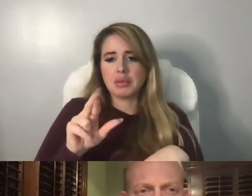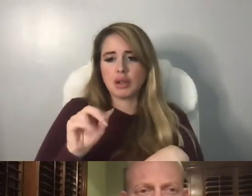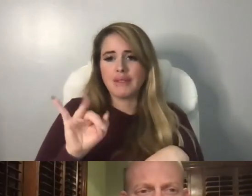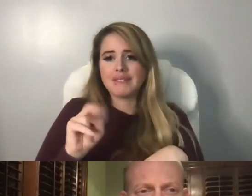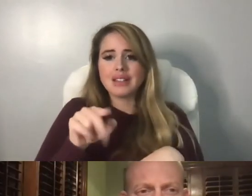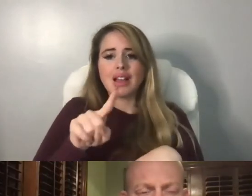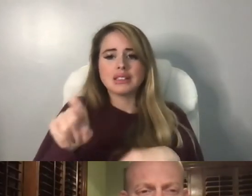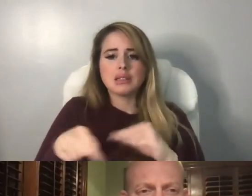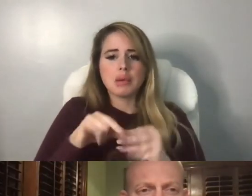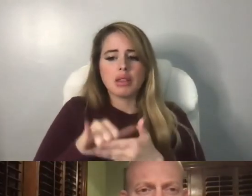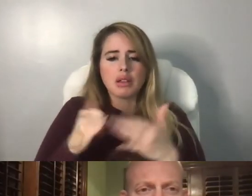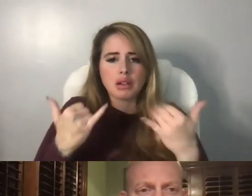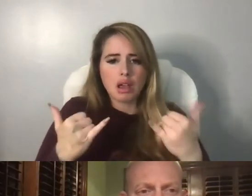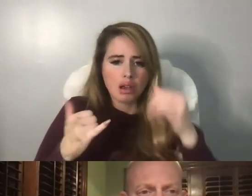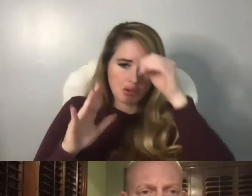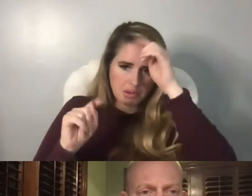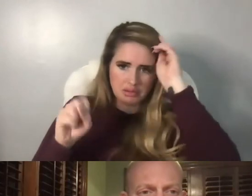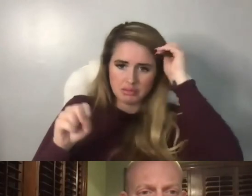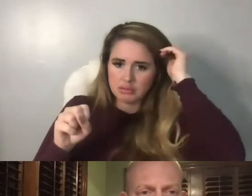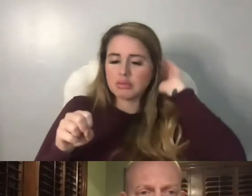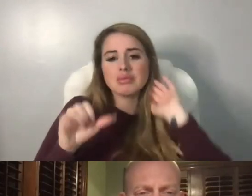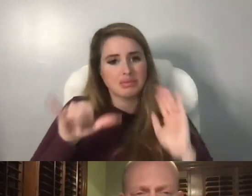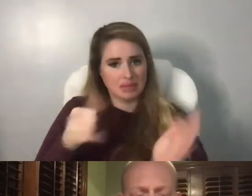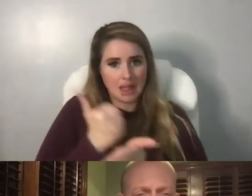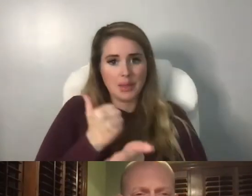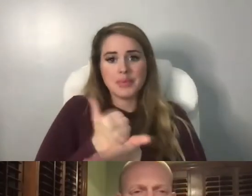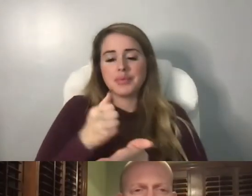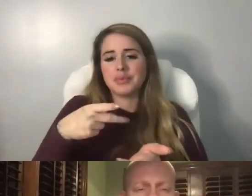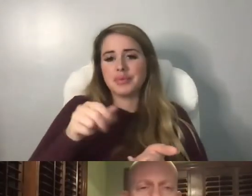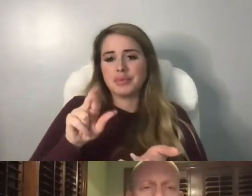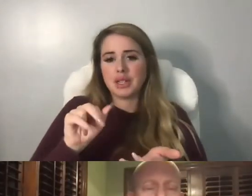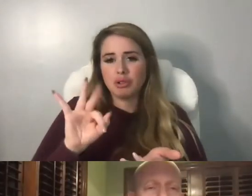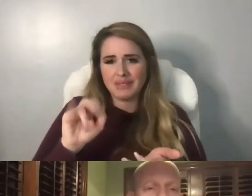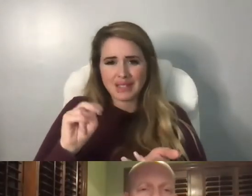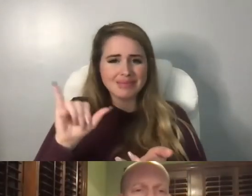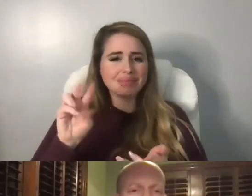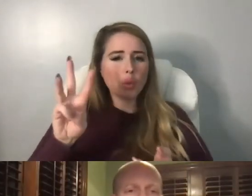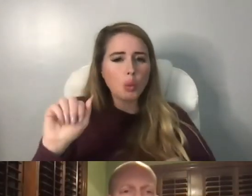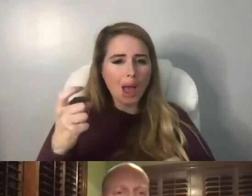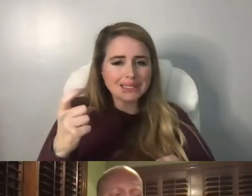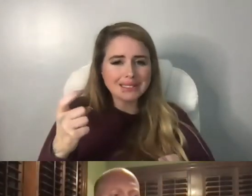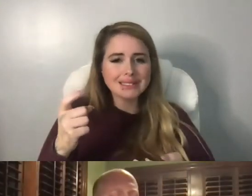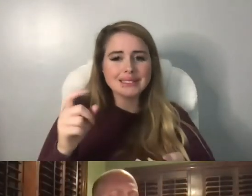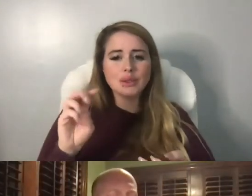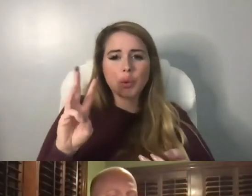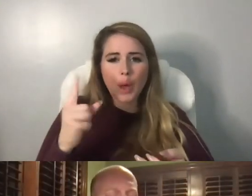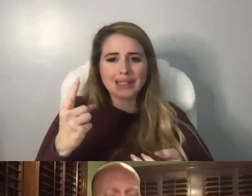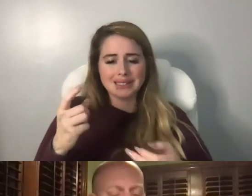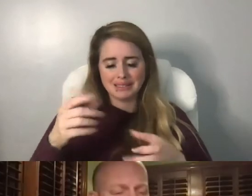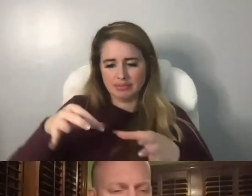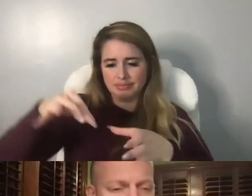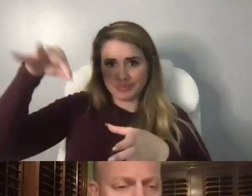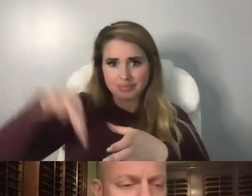same question in a few different posts here, but paraffin can be helpful. Paraffin's just like a waxy dip that's warm,